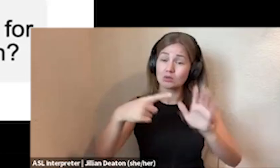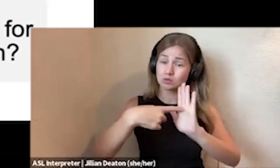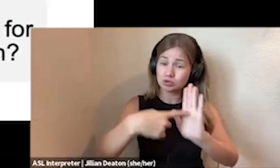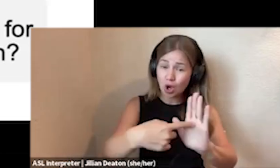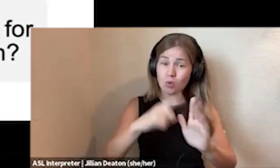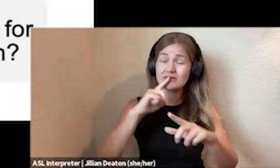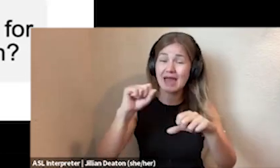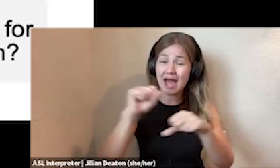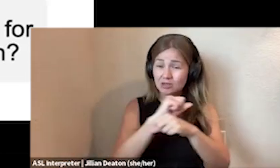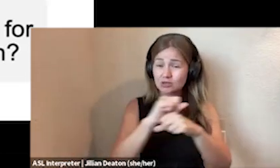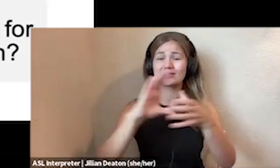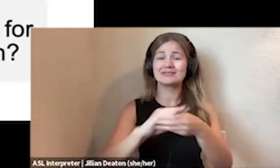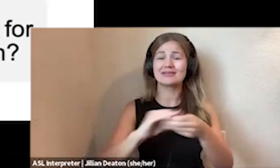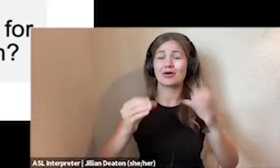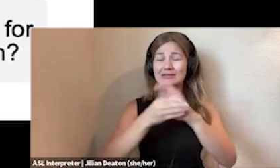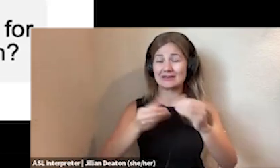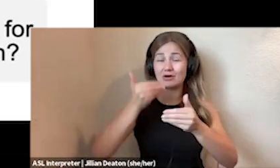very powerful tool.